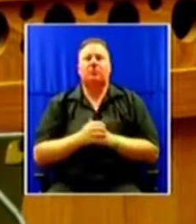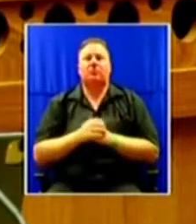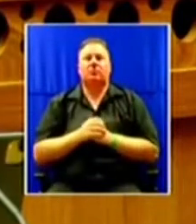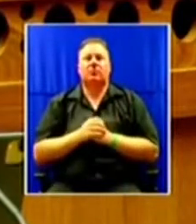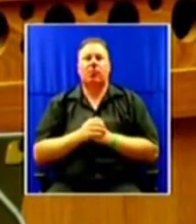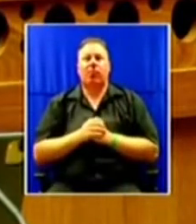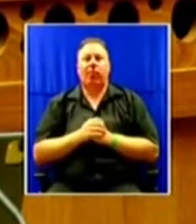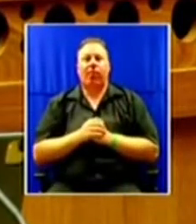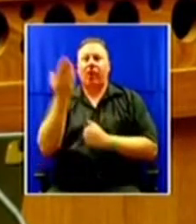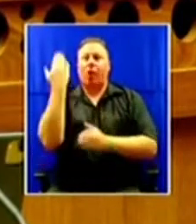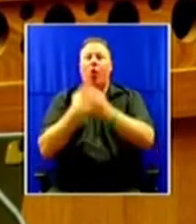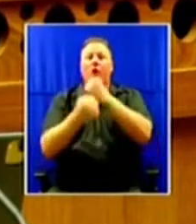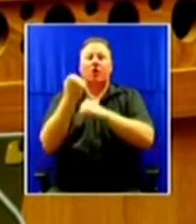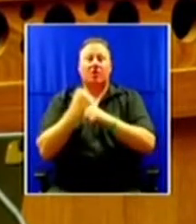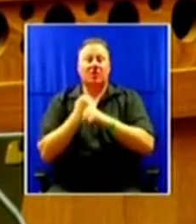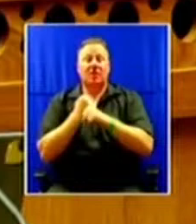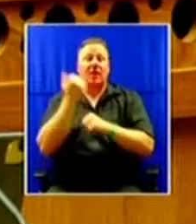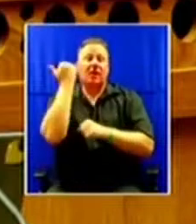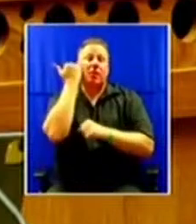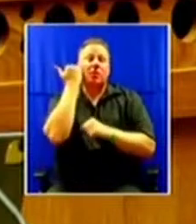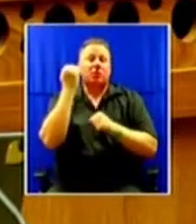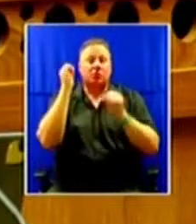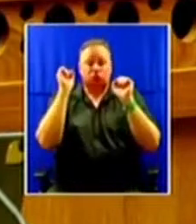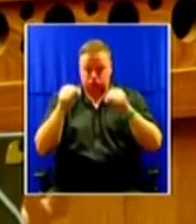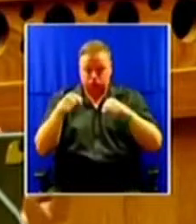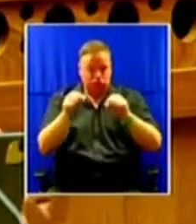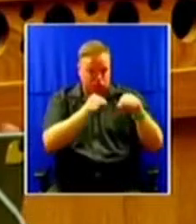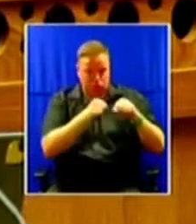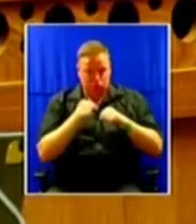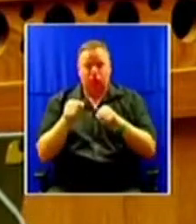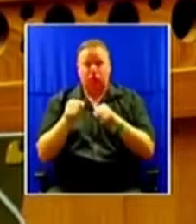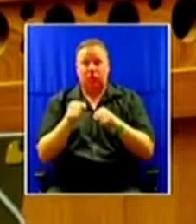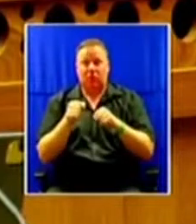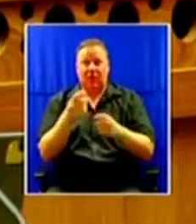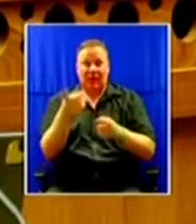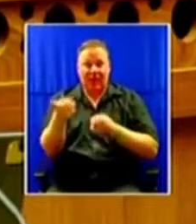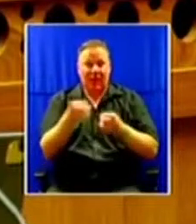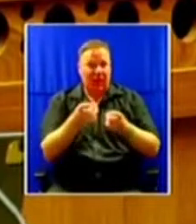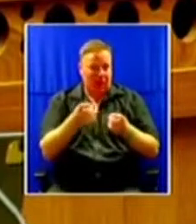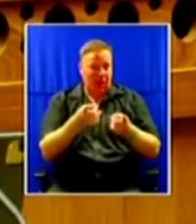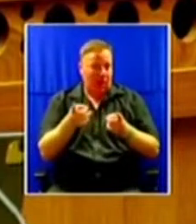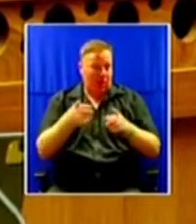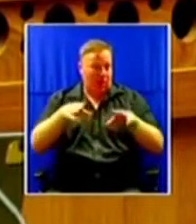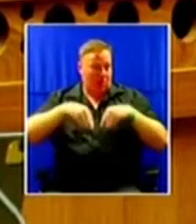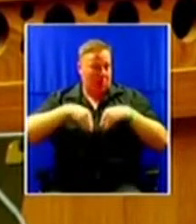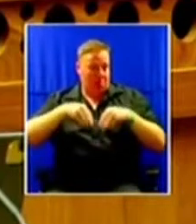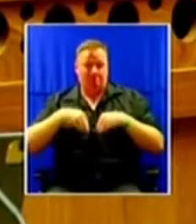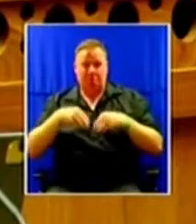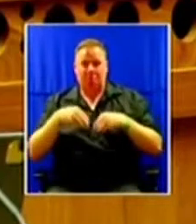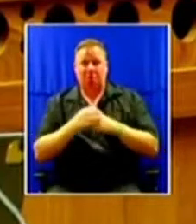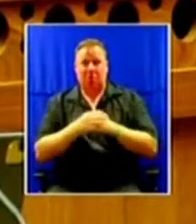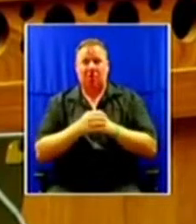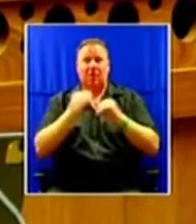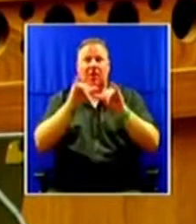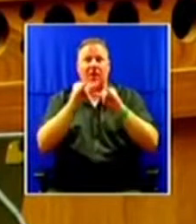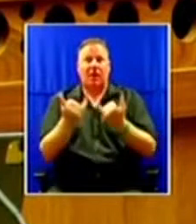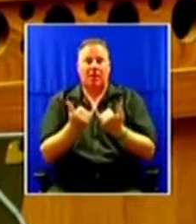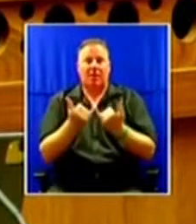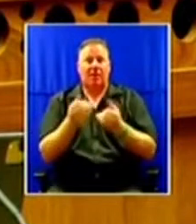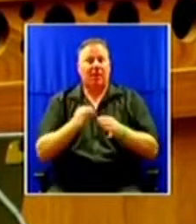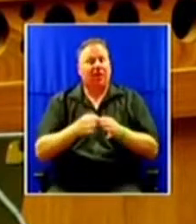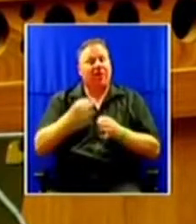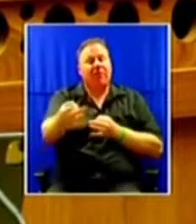Last year, government agreed to landmark deals with companies that will advance black